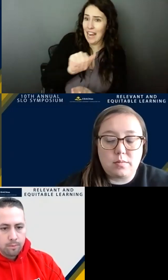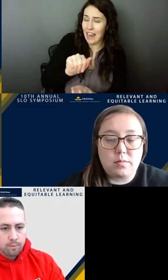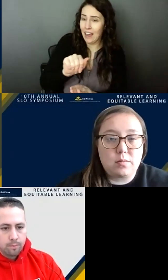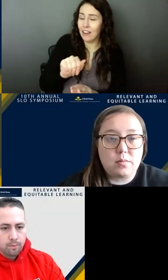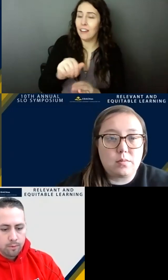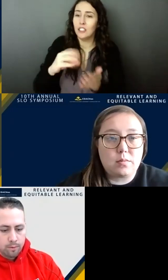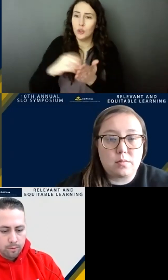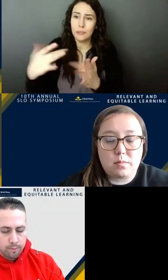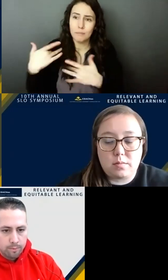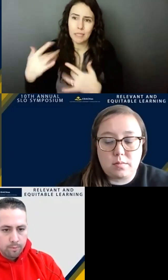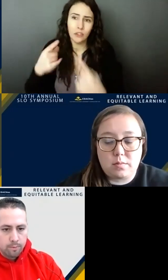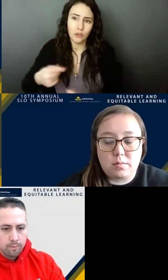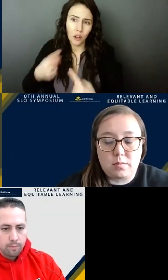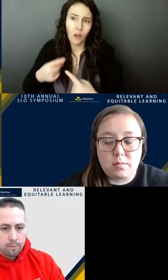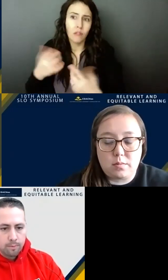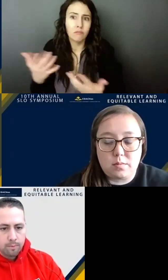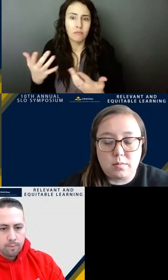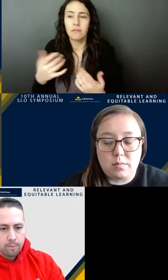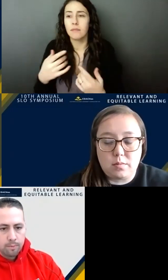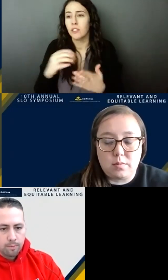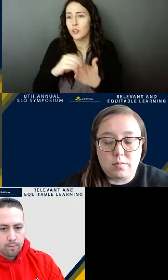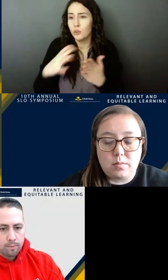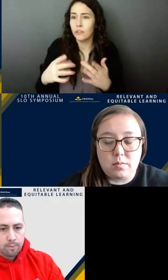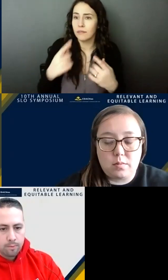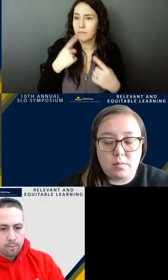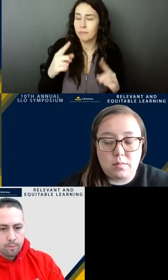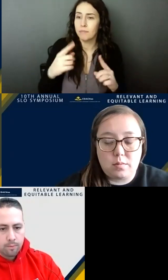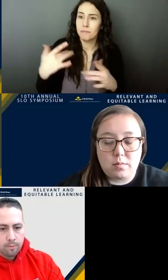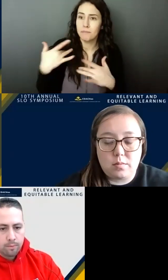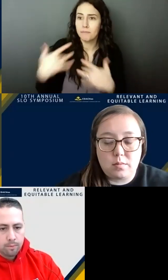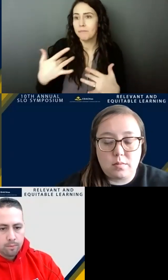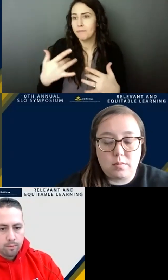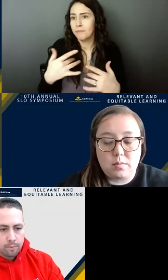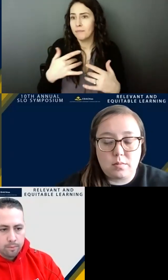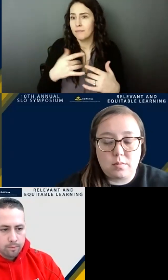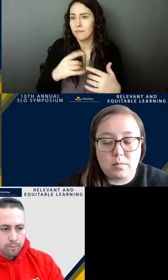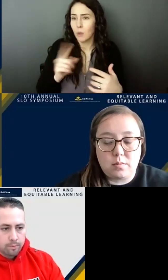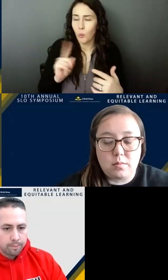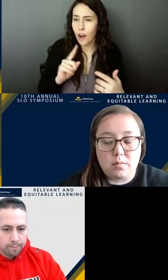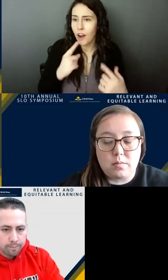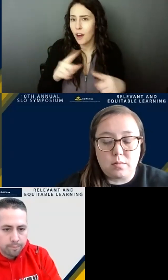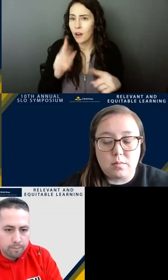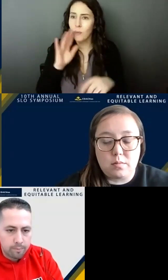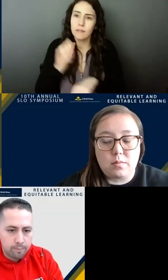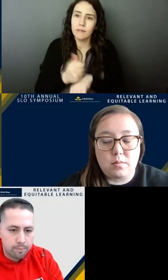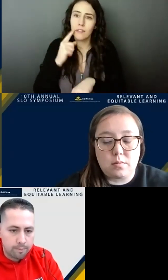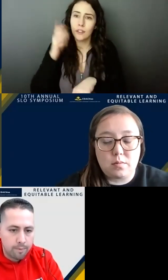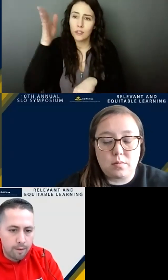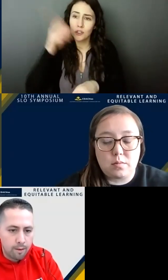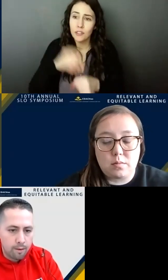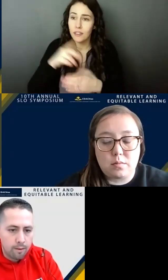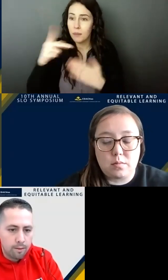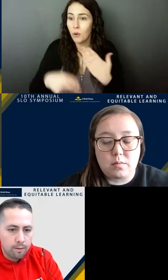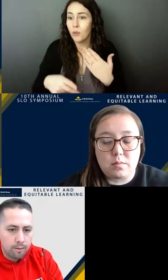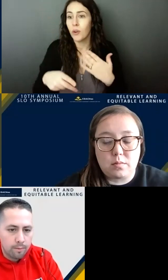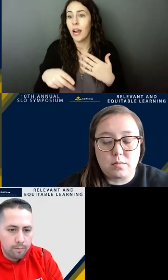assignment is building upon learning they gained earlier in the course from a previous course, how it's going to set them up for their future in the program.